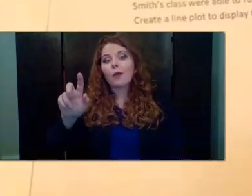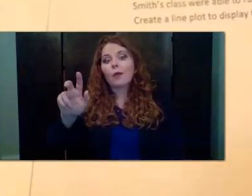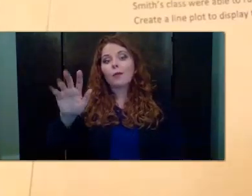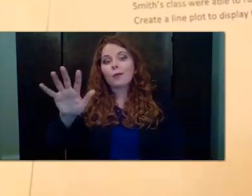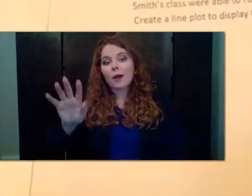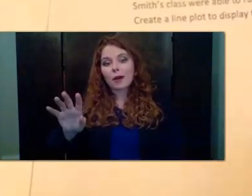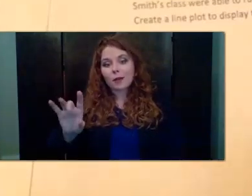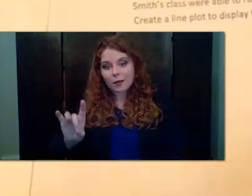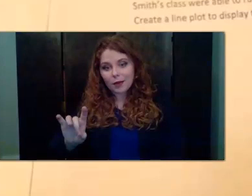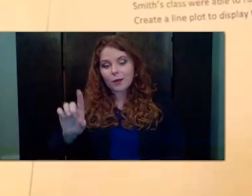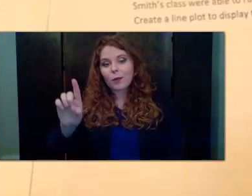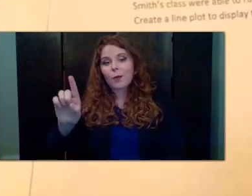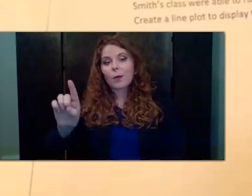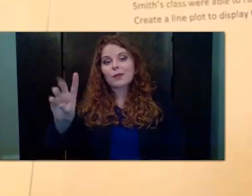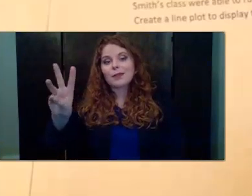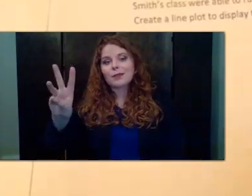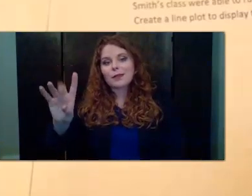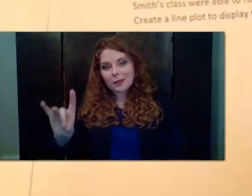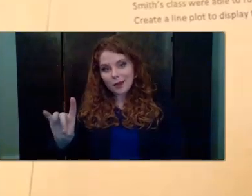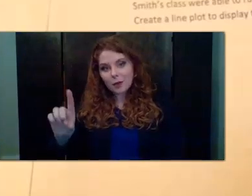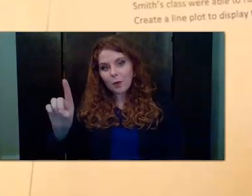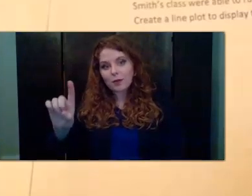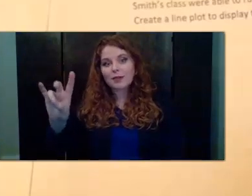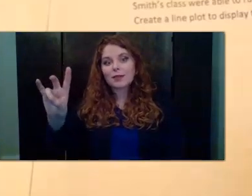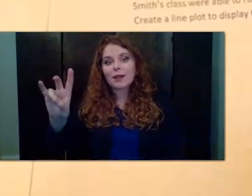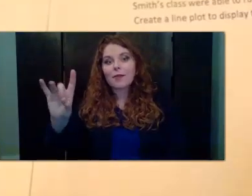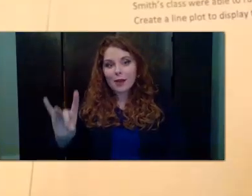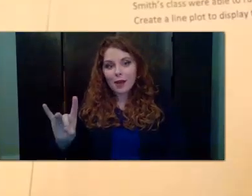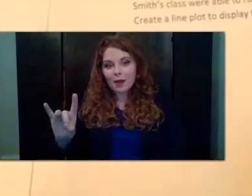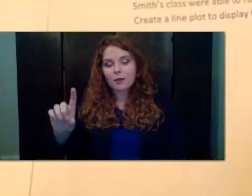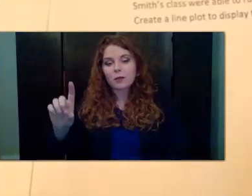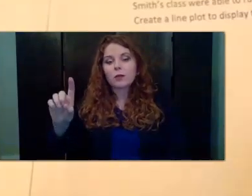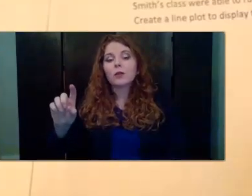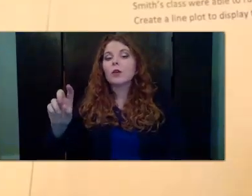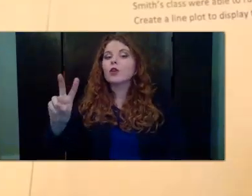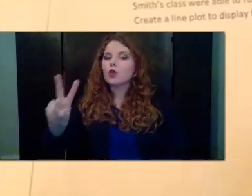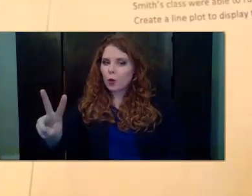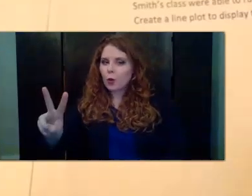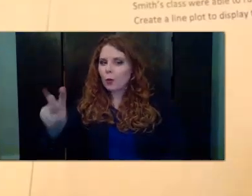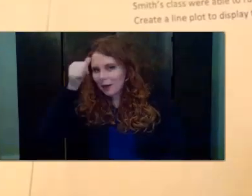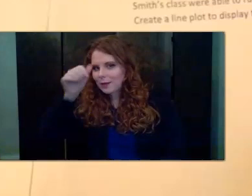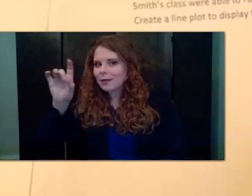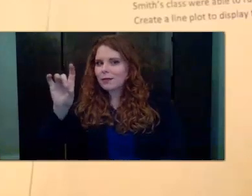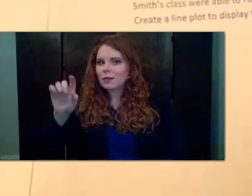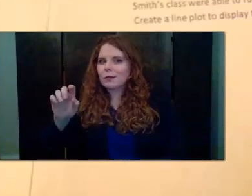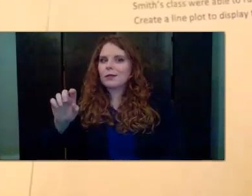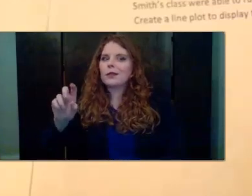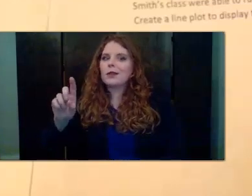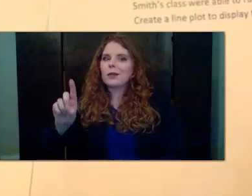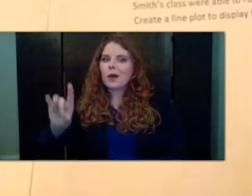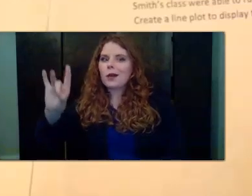1 6/8, 1 7/8, and then 2. 2